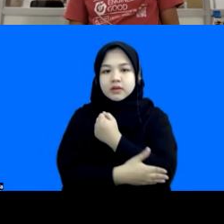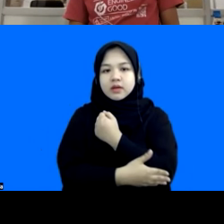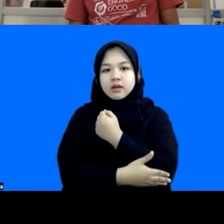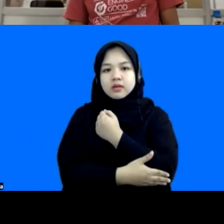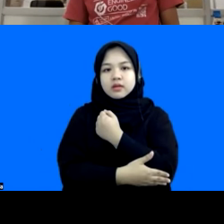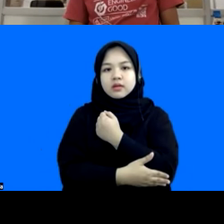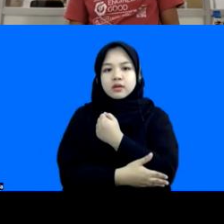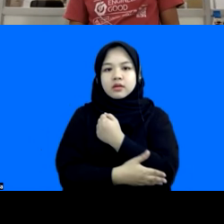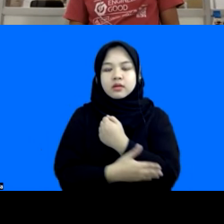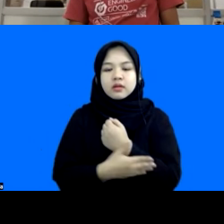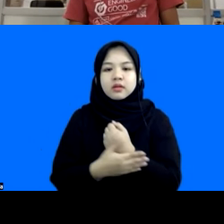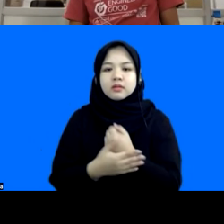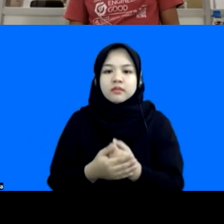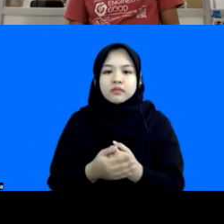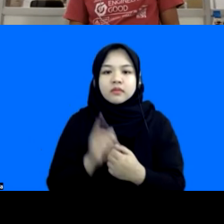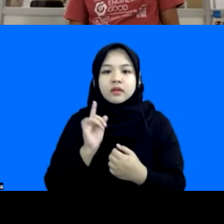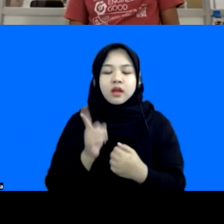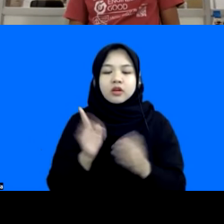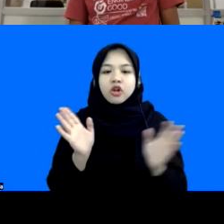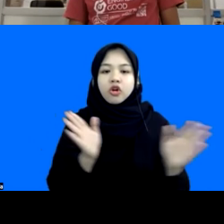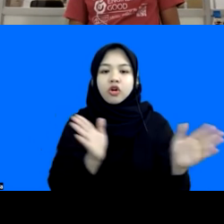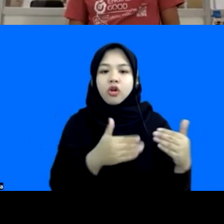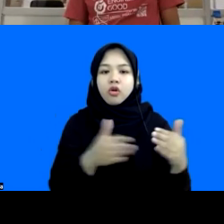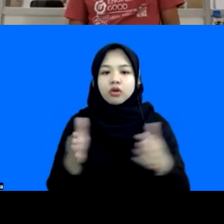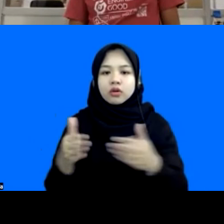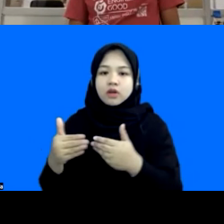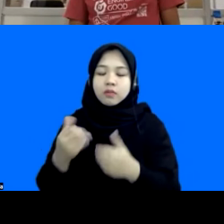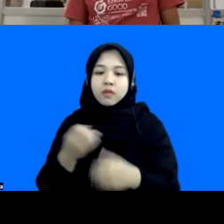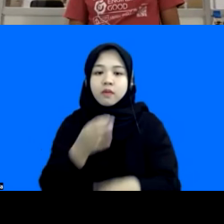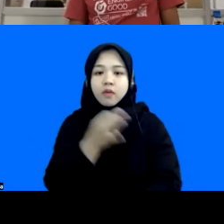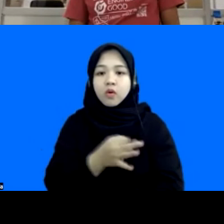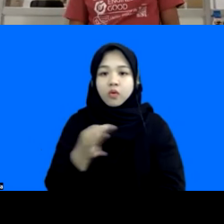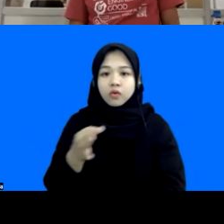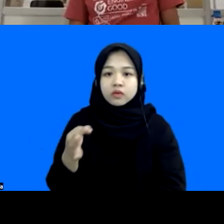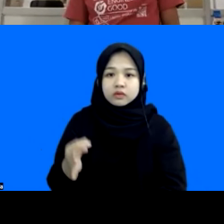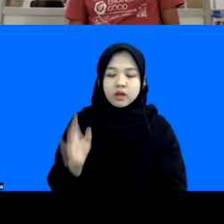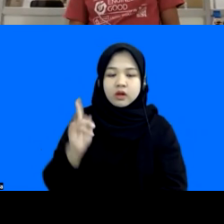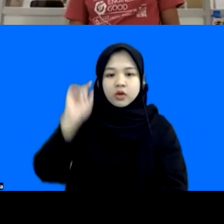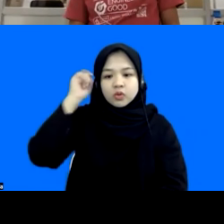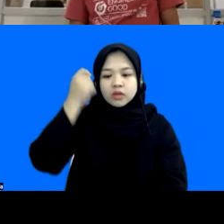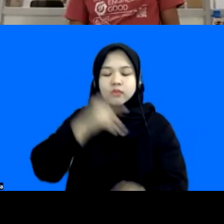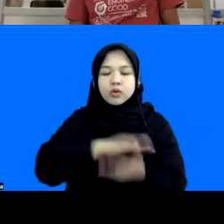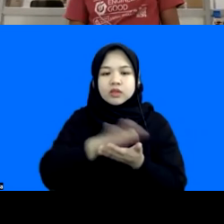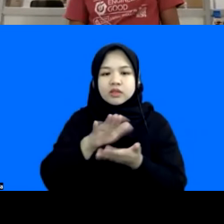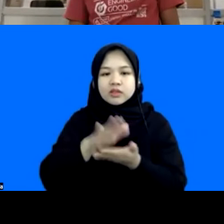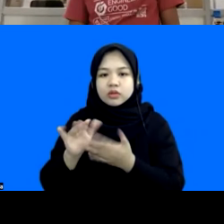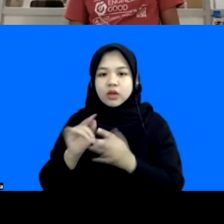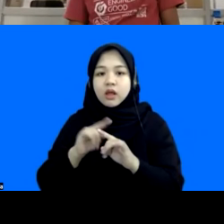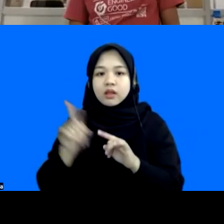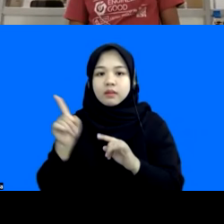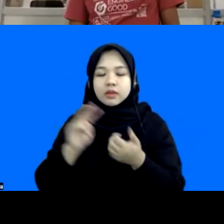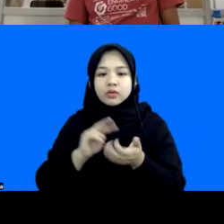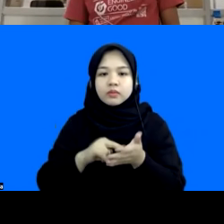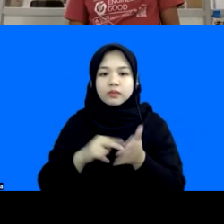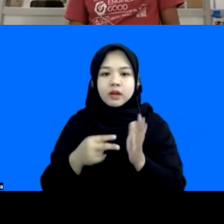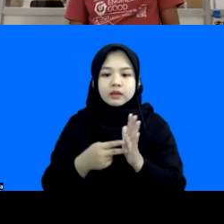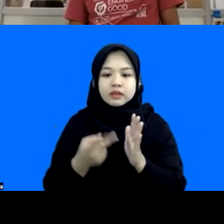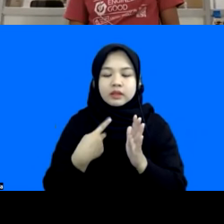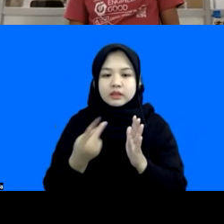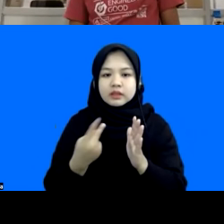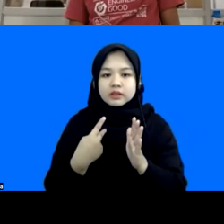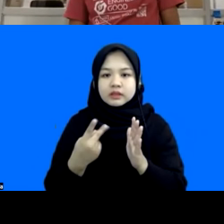So this is to minimize face-to-face interaction. However, this means that we didn't have the resources to manage the